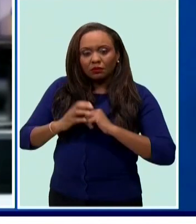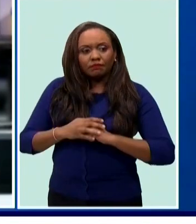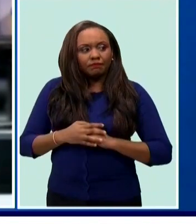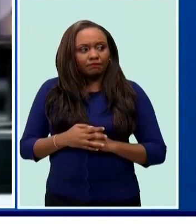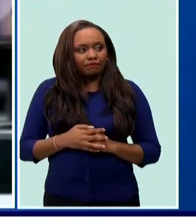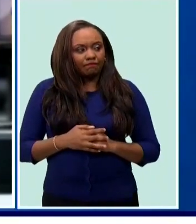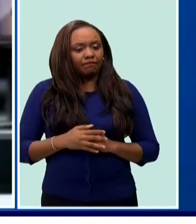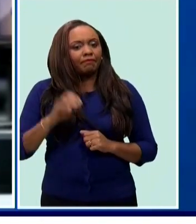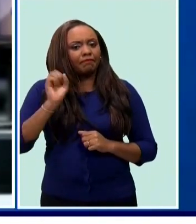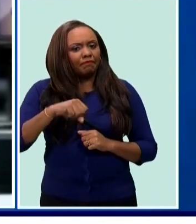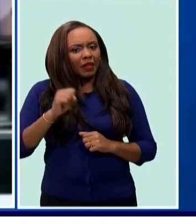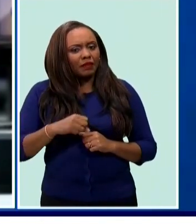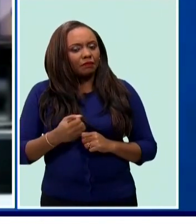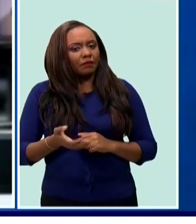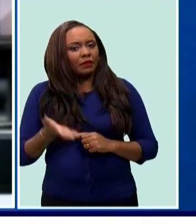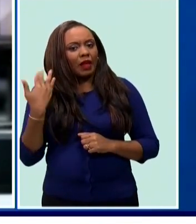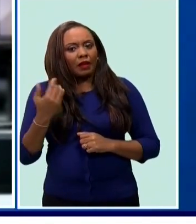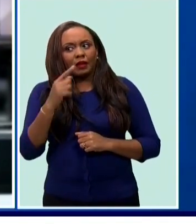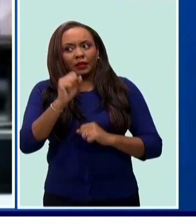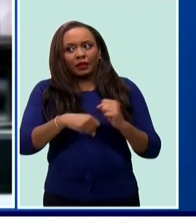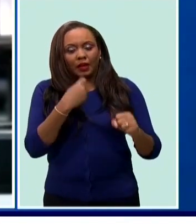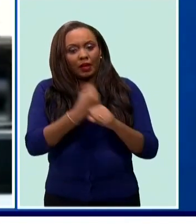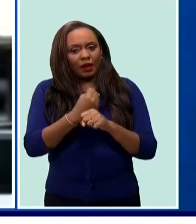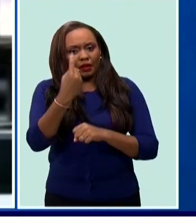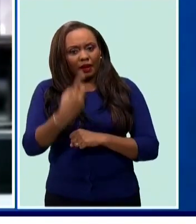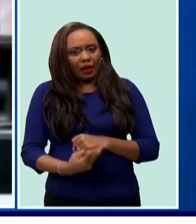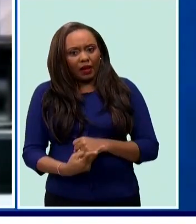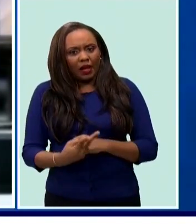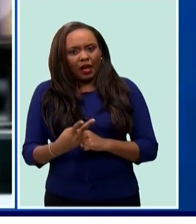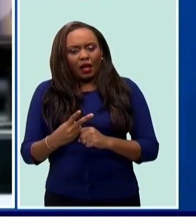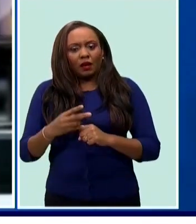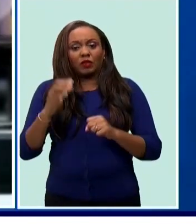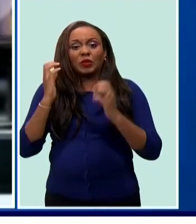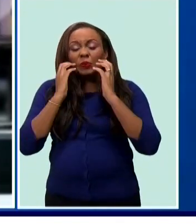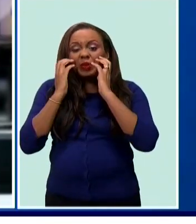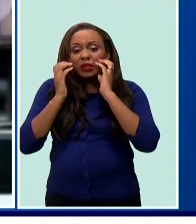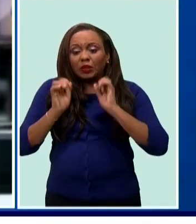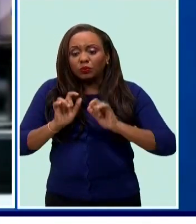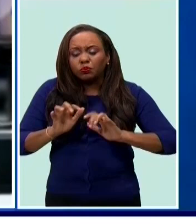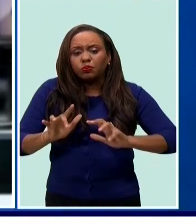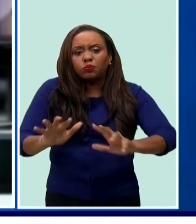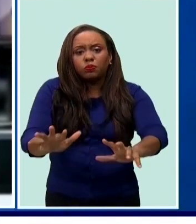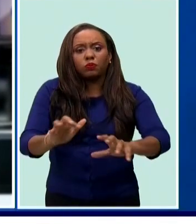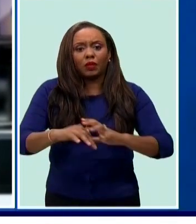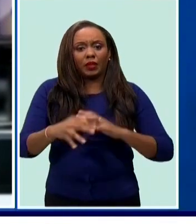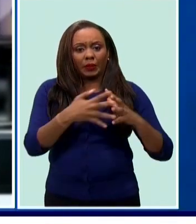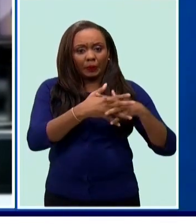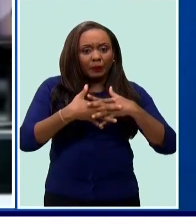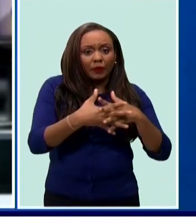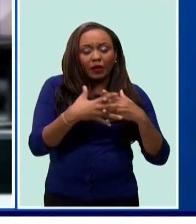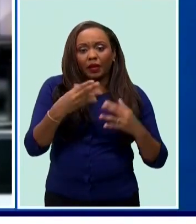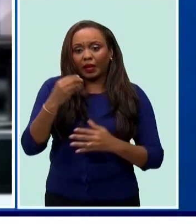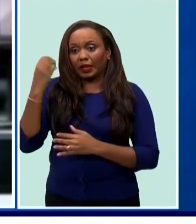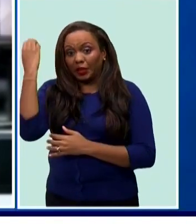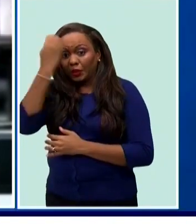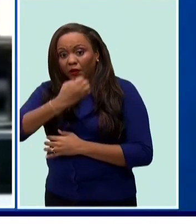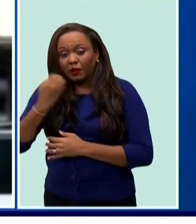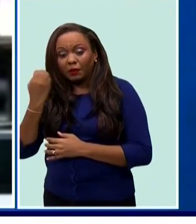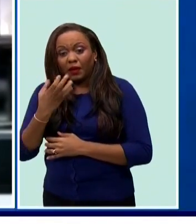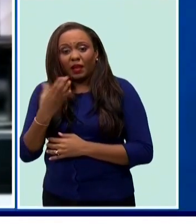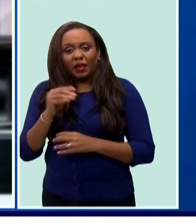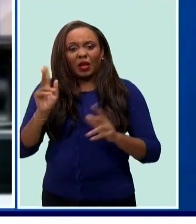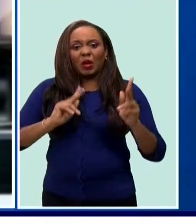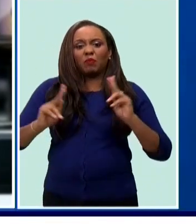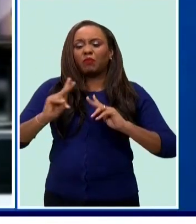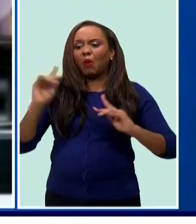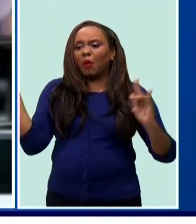in the last year and a half or so, there's been an outbreak in the United States and Europe, originating in Washington, and that has spread as people moved across